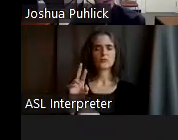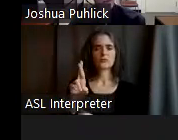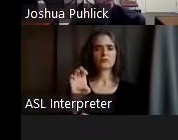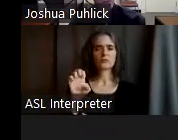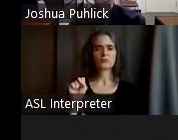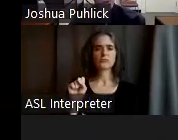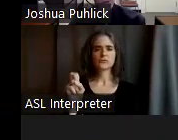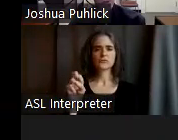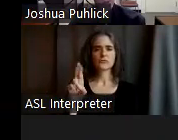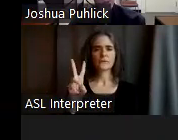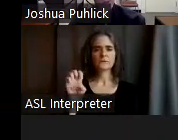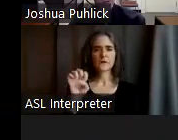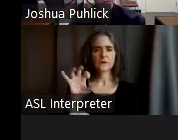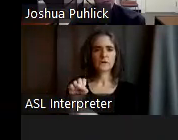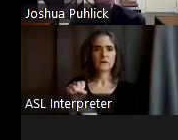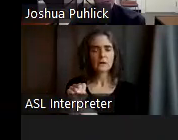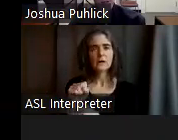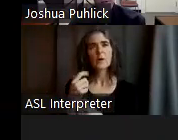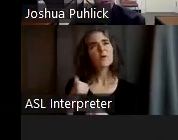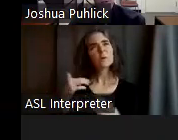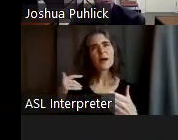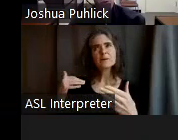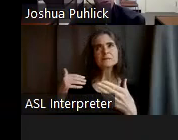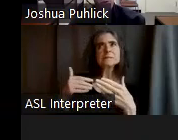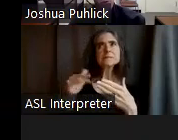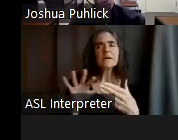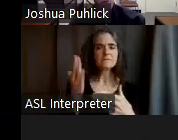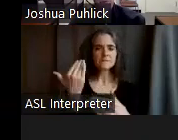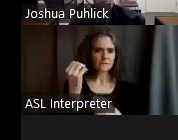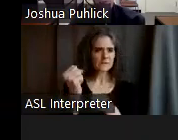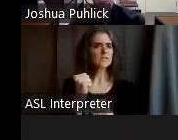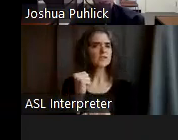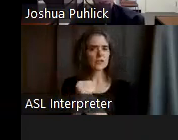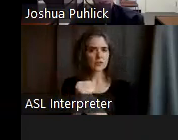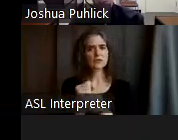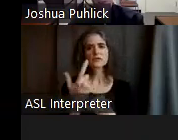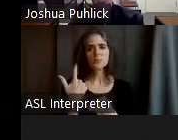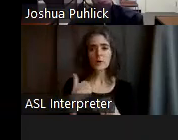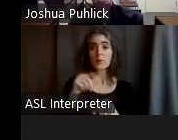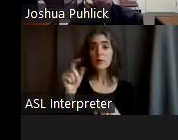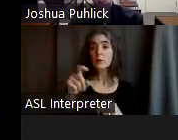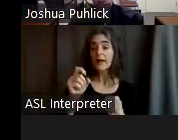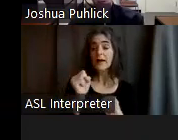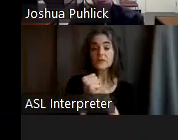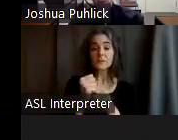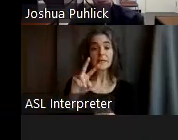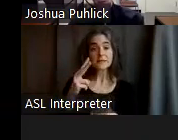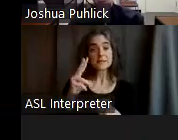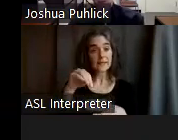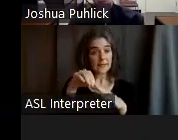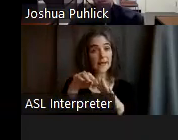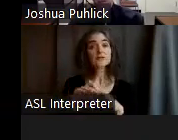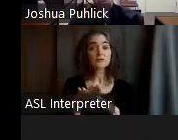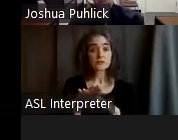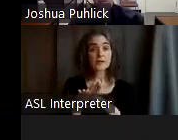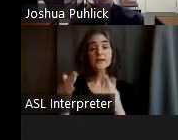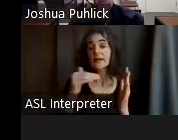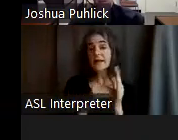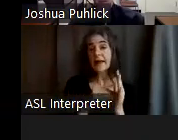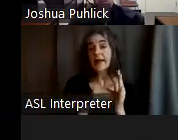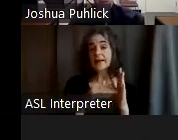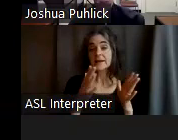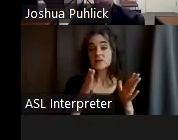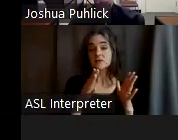we're approaching about 15 years where we would have to make a second entry into those